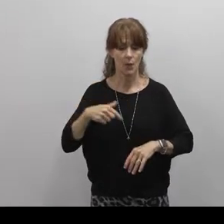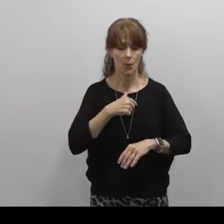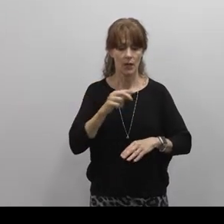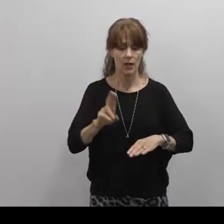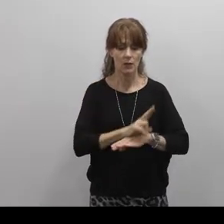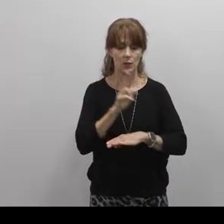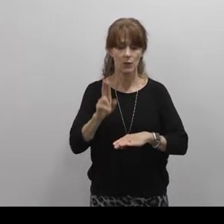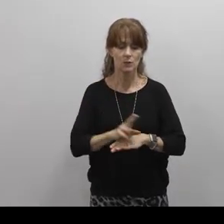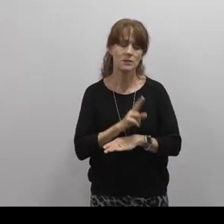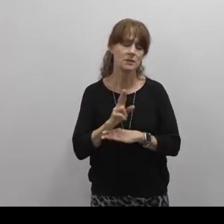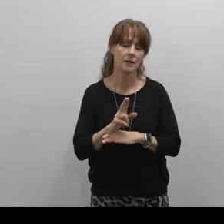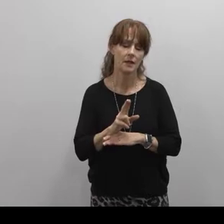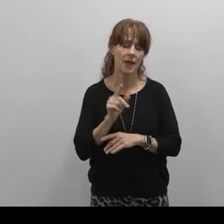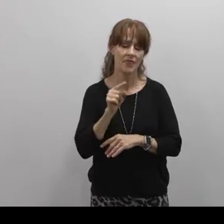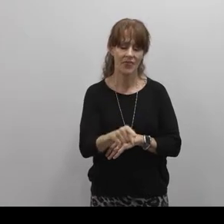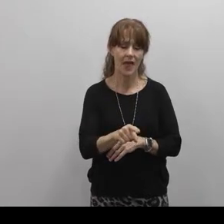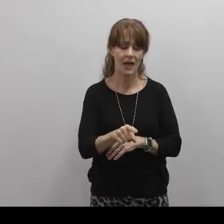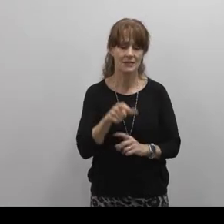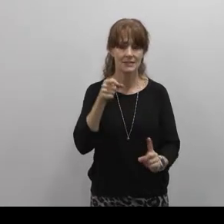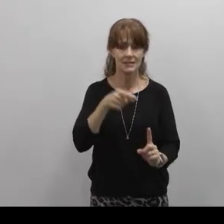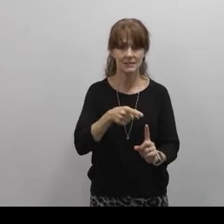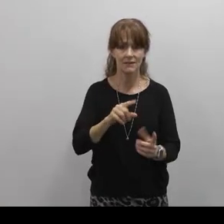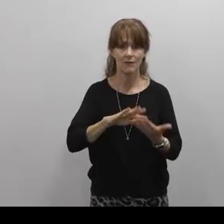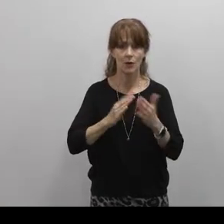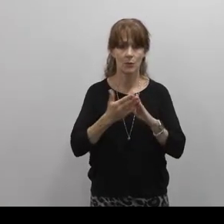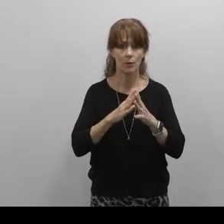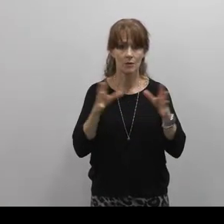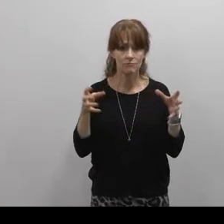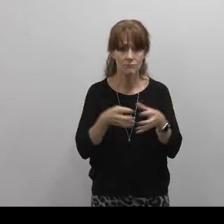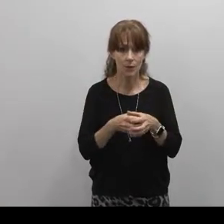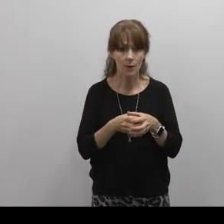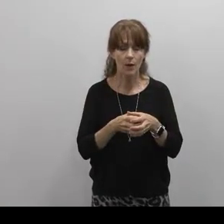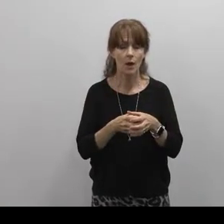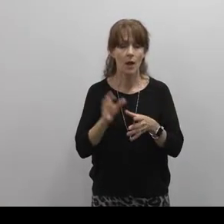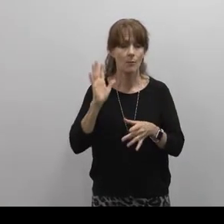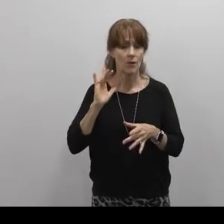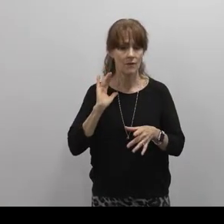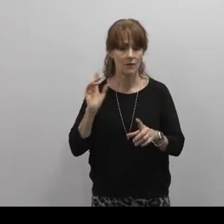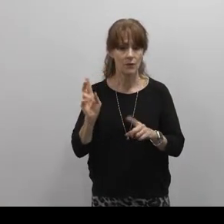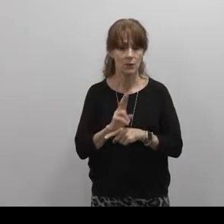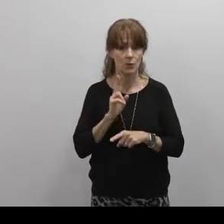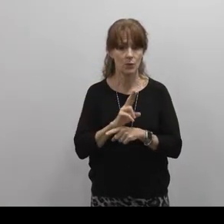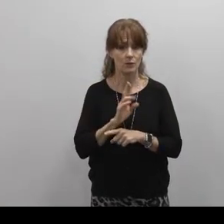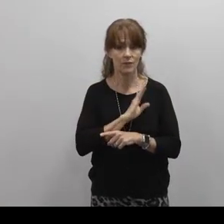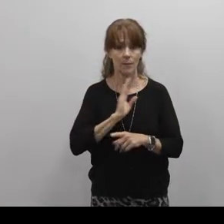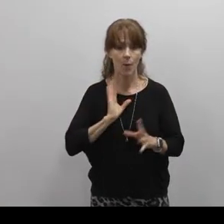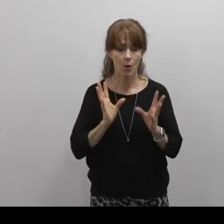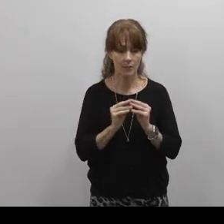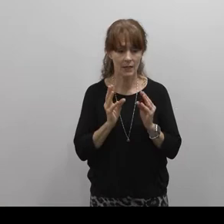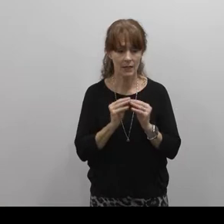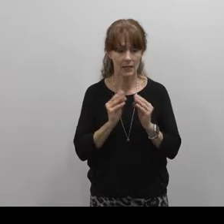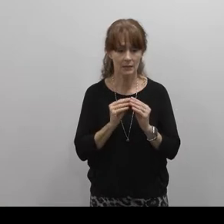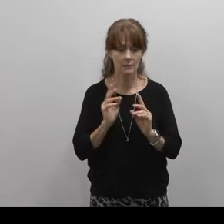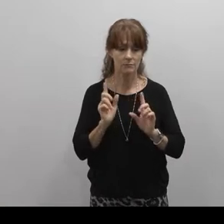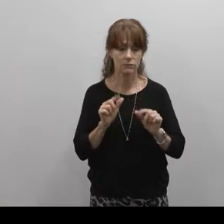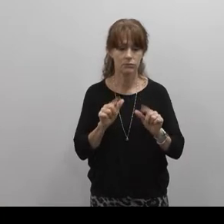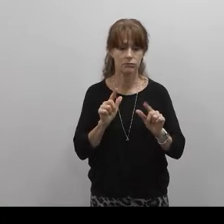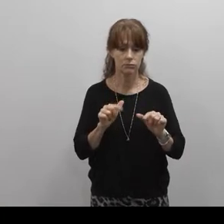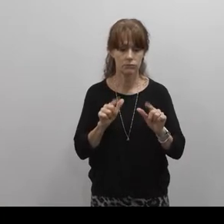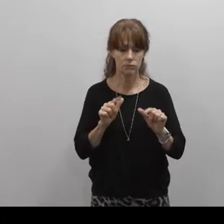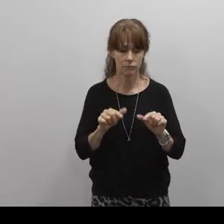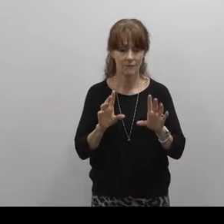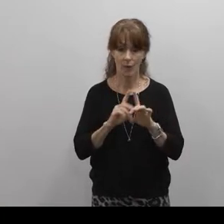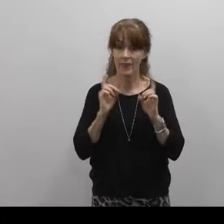used that particular site for our community forums. We've previously used that particular site for board meetings and just different gatherings as a